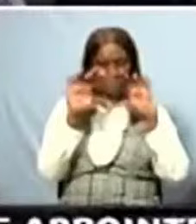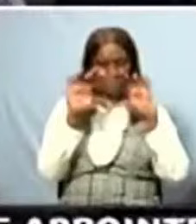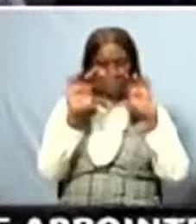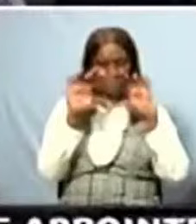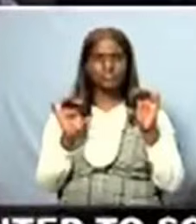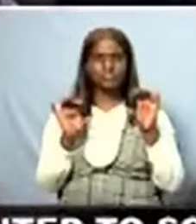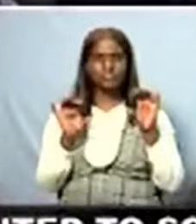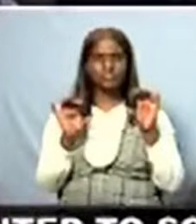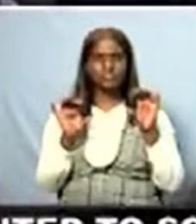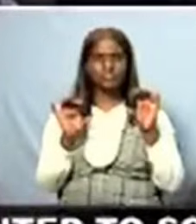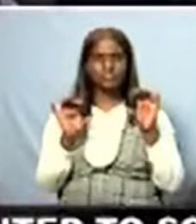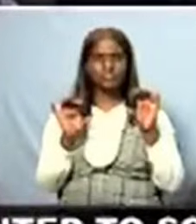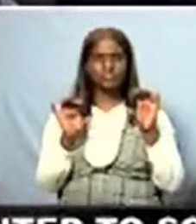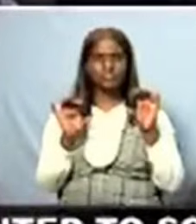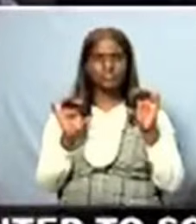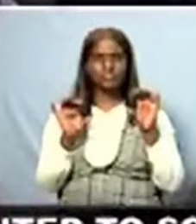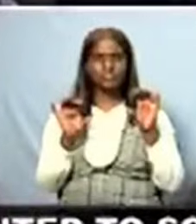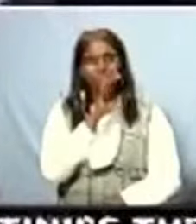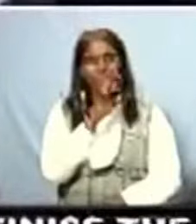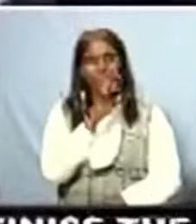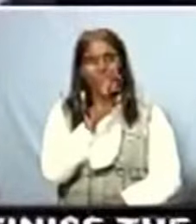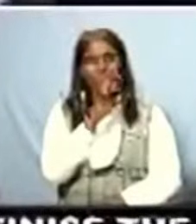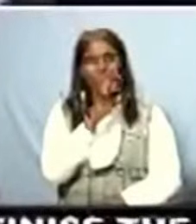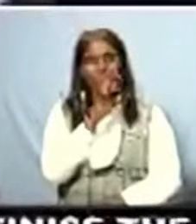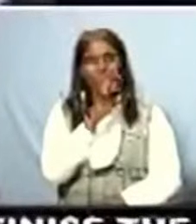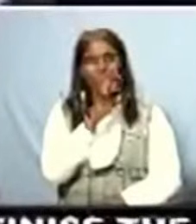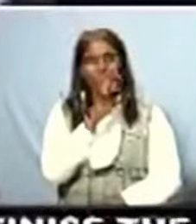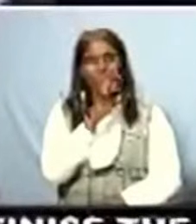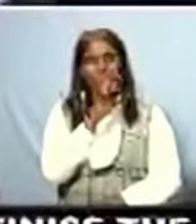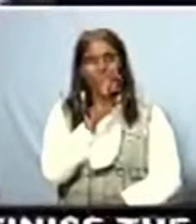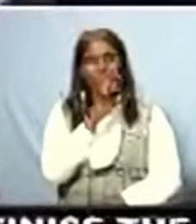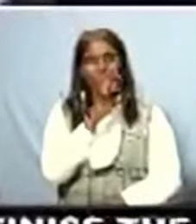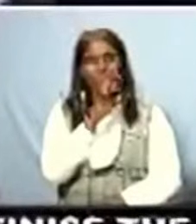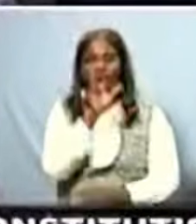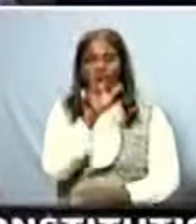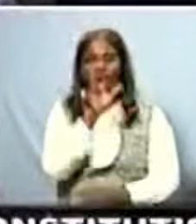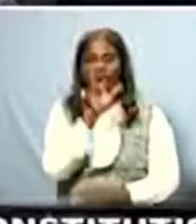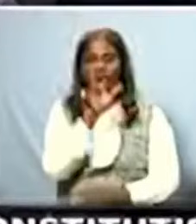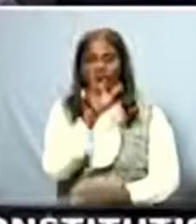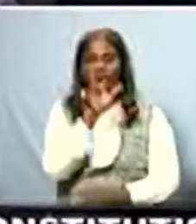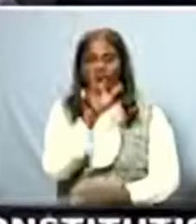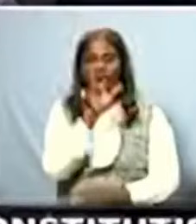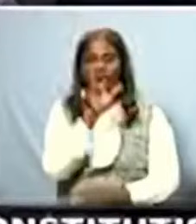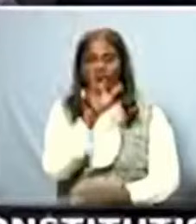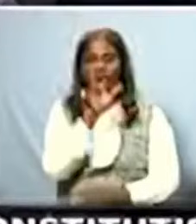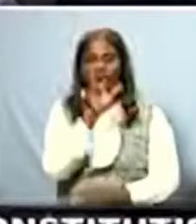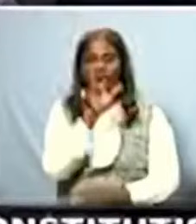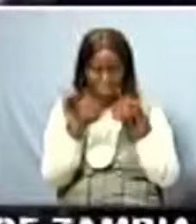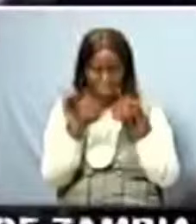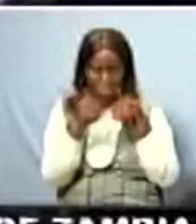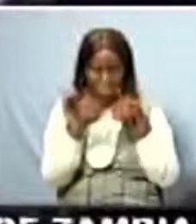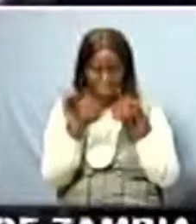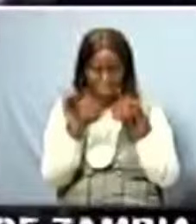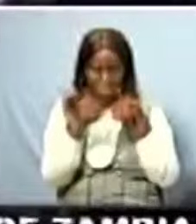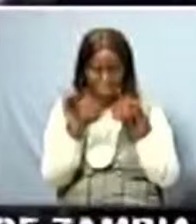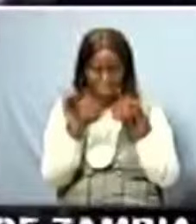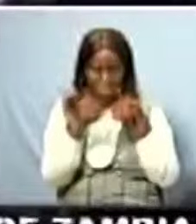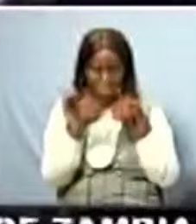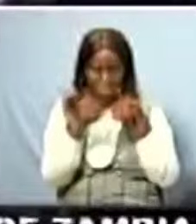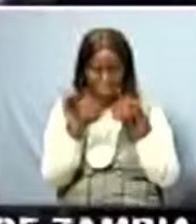you've again let it open, where you have suggested that an